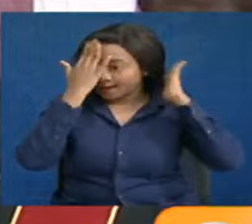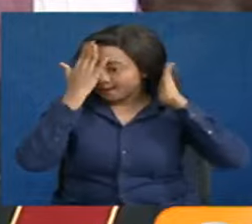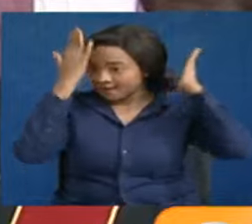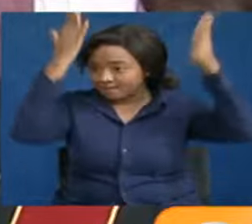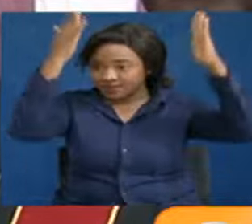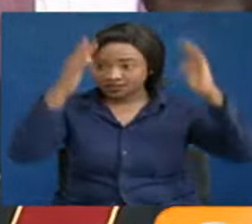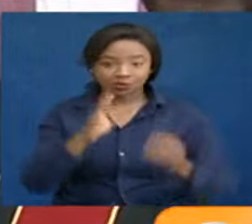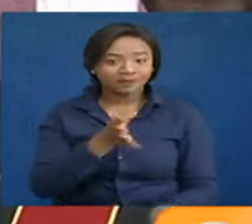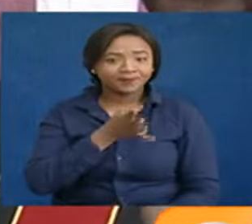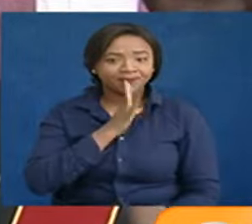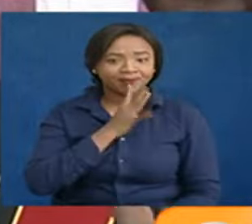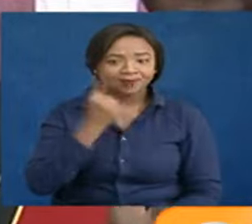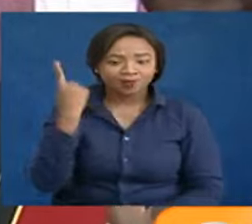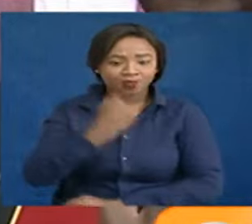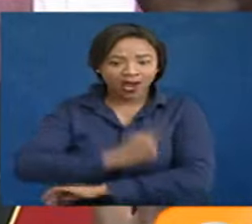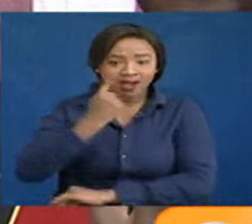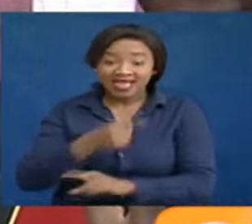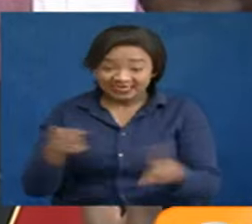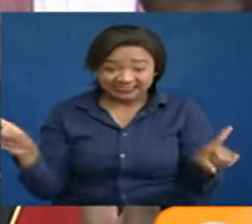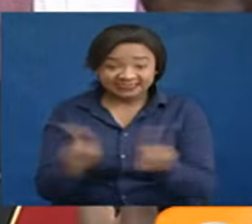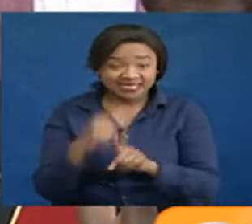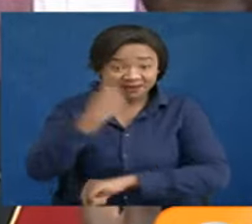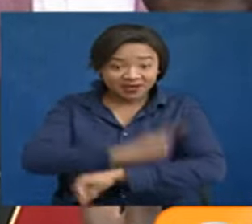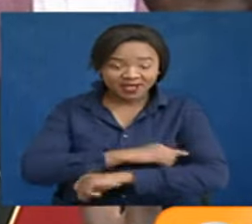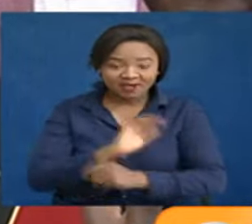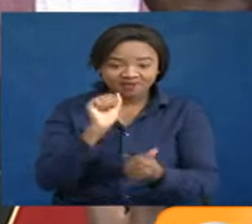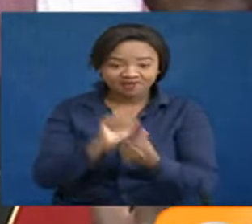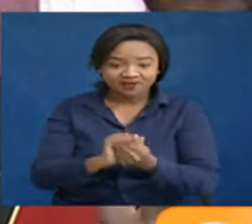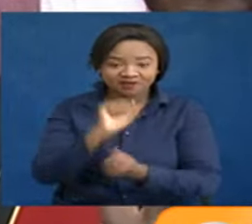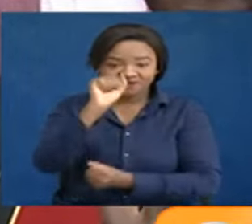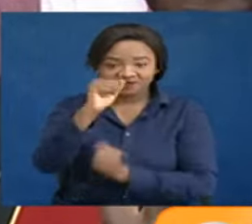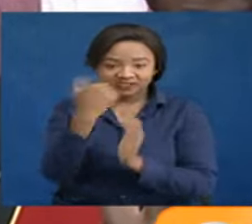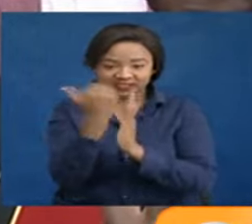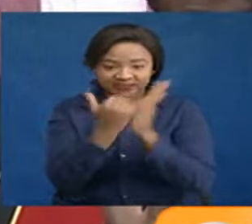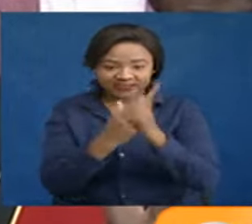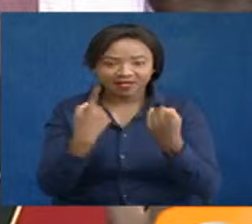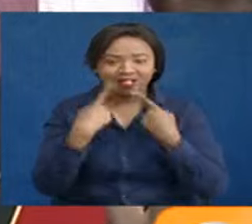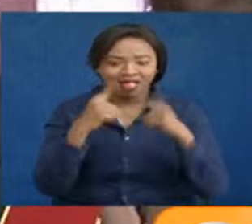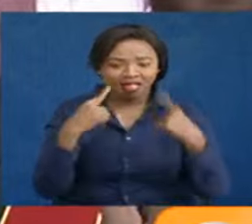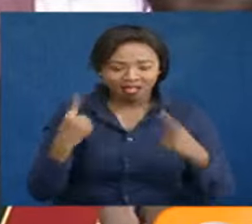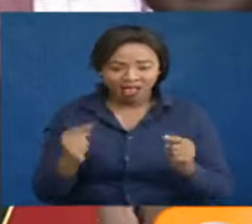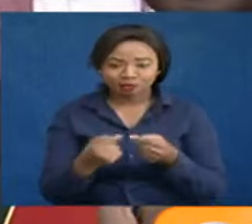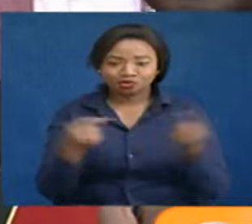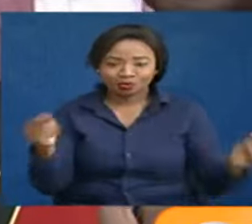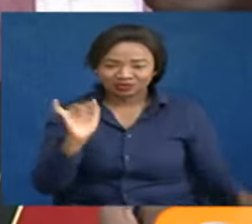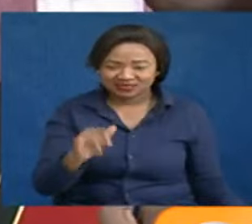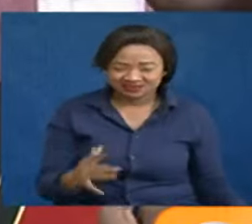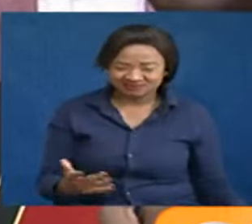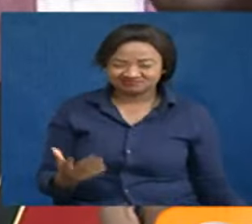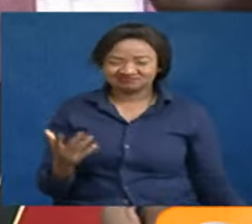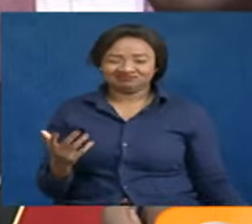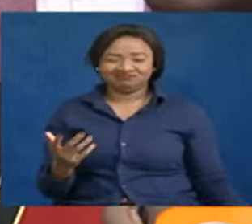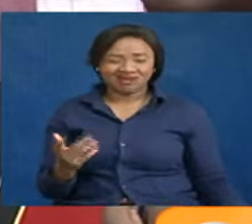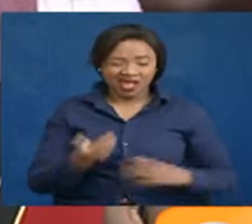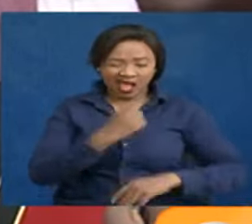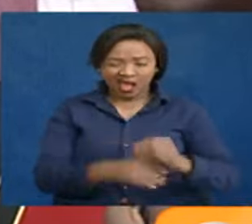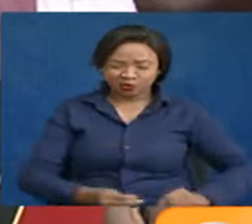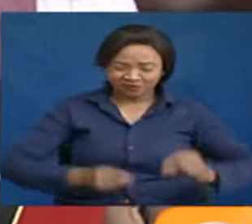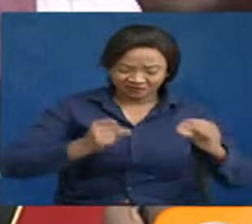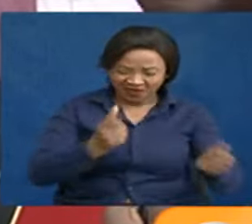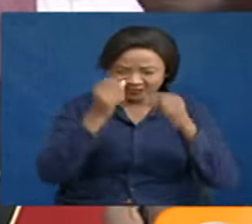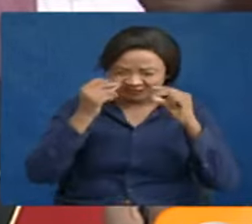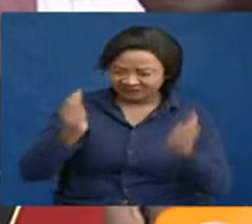on one day, on the same day, 15 statements had been made against it. I wish they would use the same speed